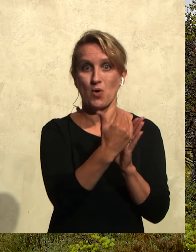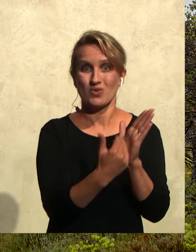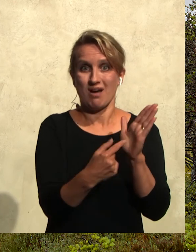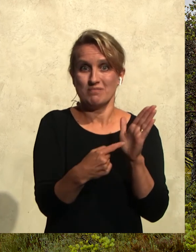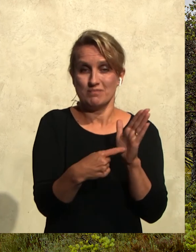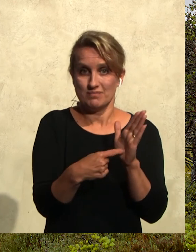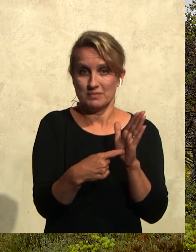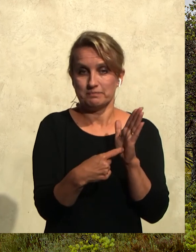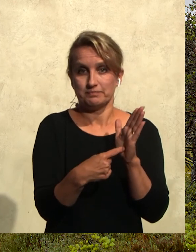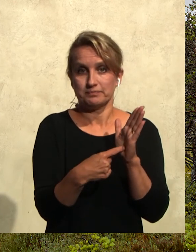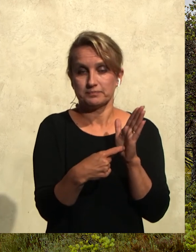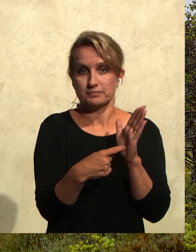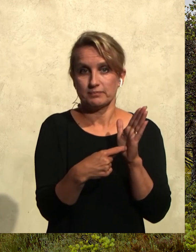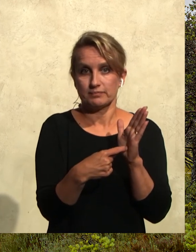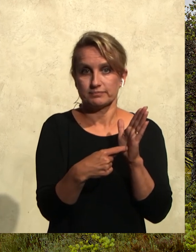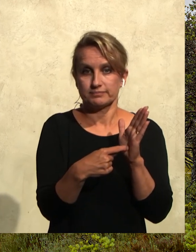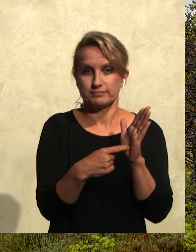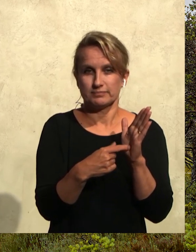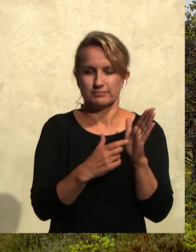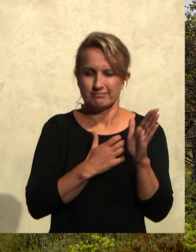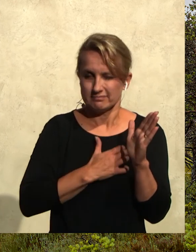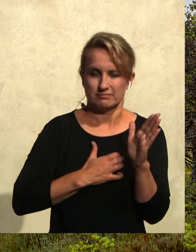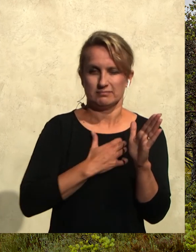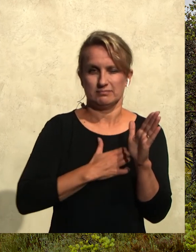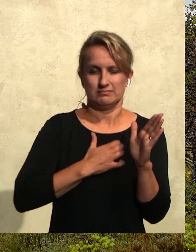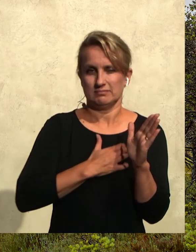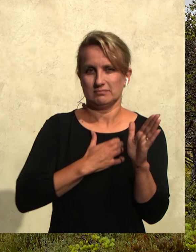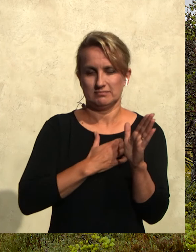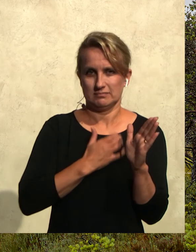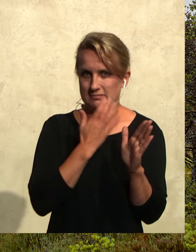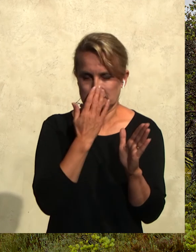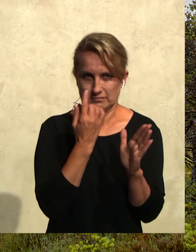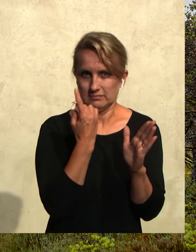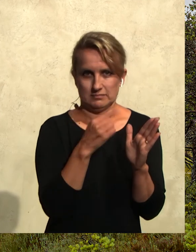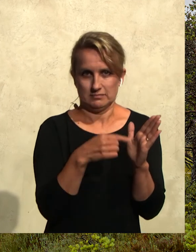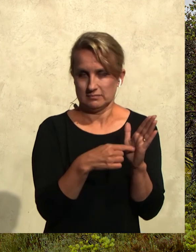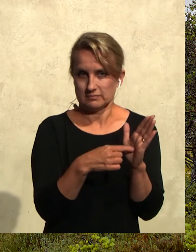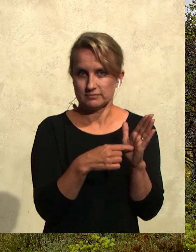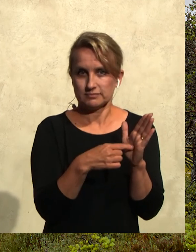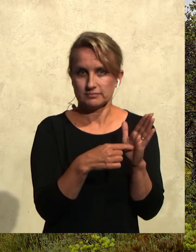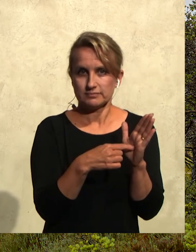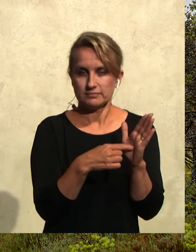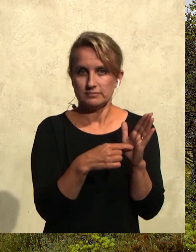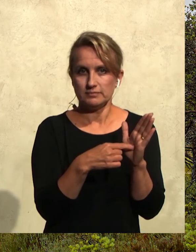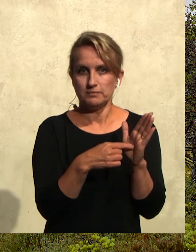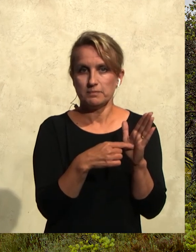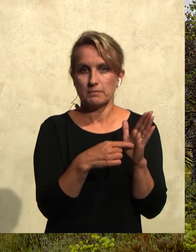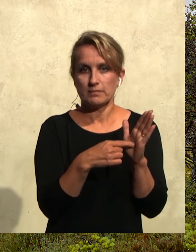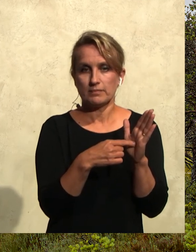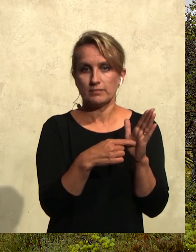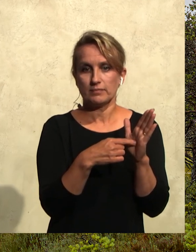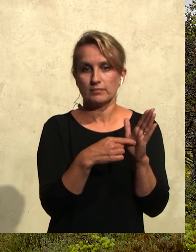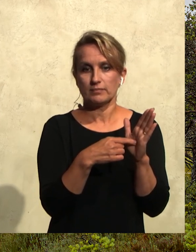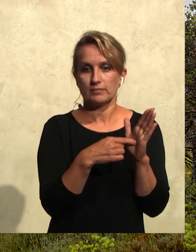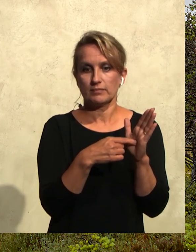factors or takeaway points. One was the establishment of a coordination center at the Public Health Institute to enable